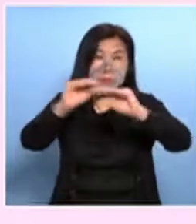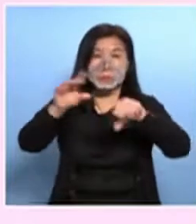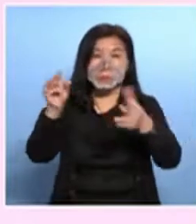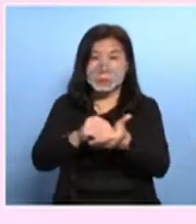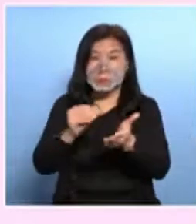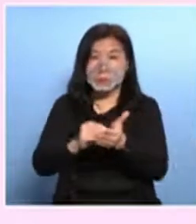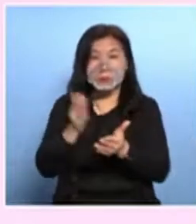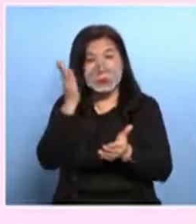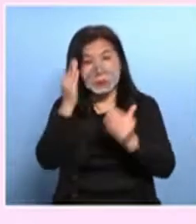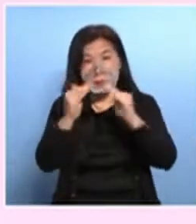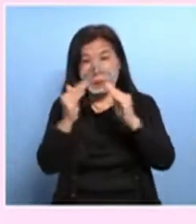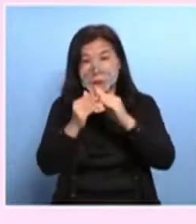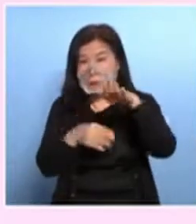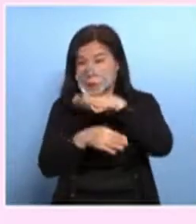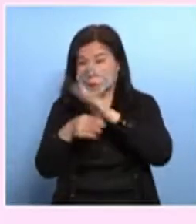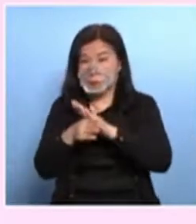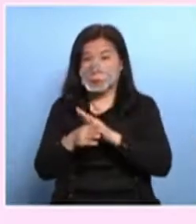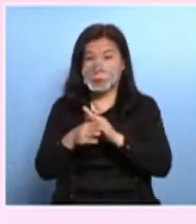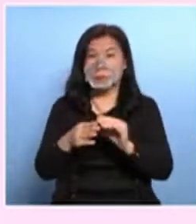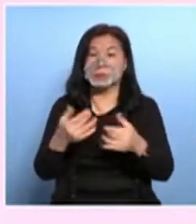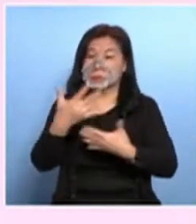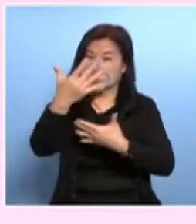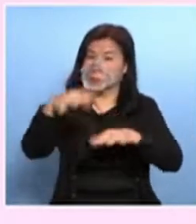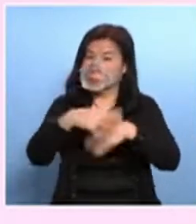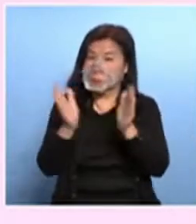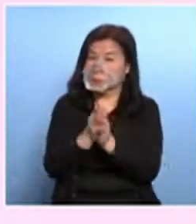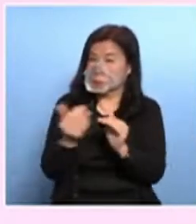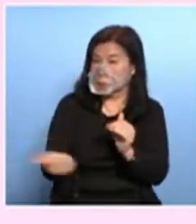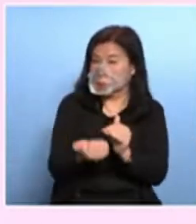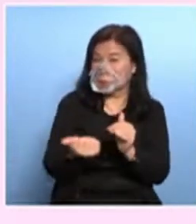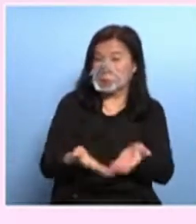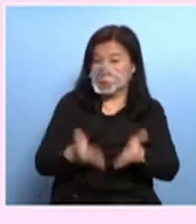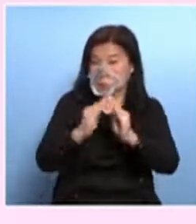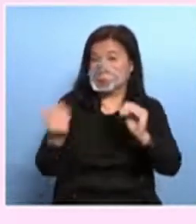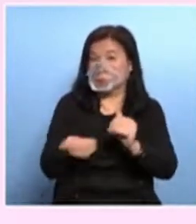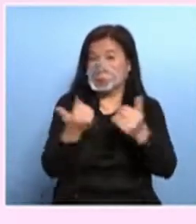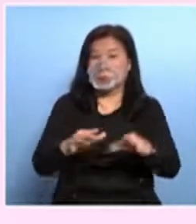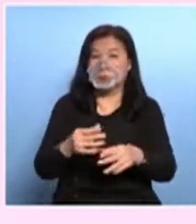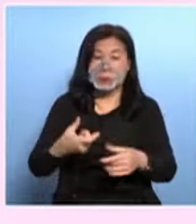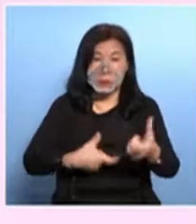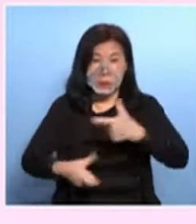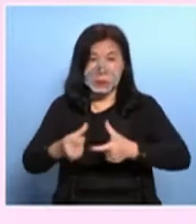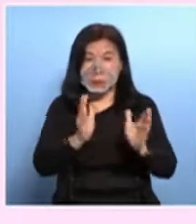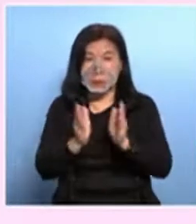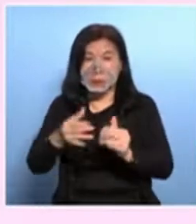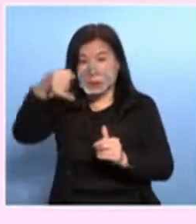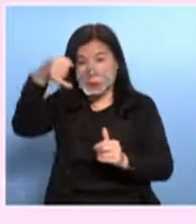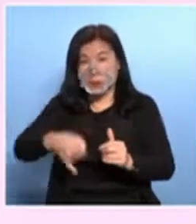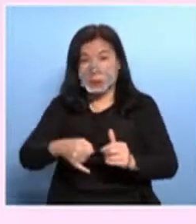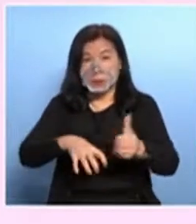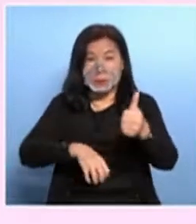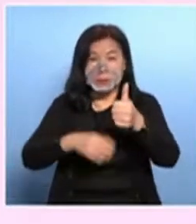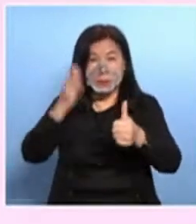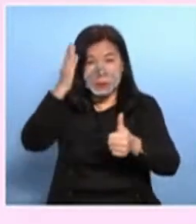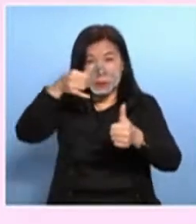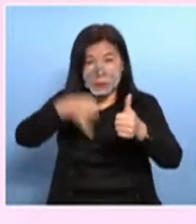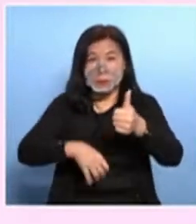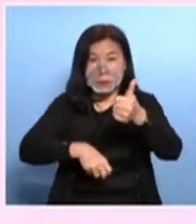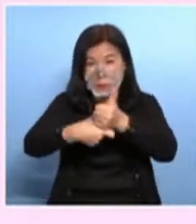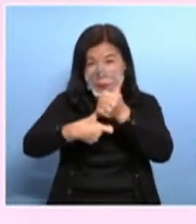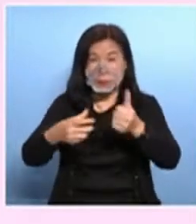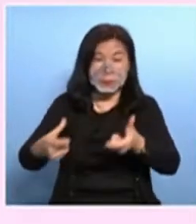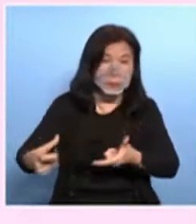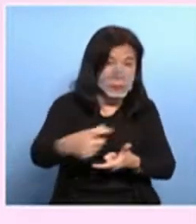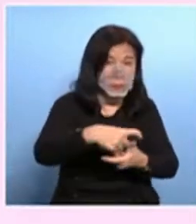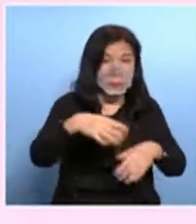also step up the implementation of the new development areas projects to ensure timely completion of the housing projects. On financial arrangements, I